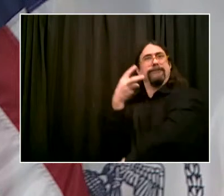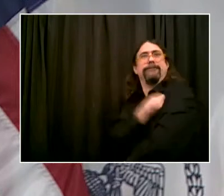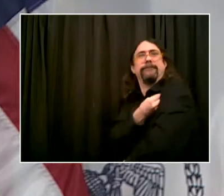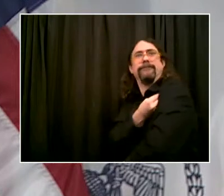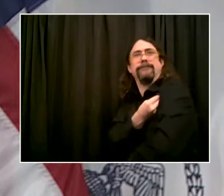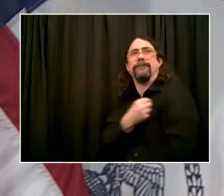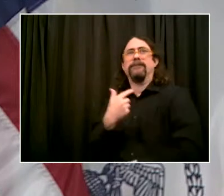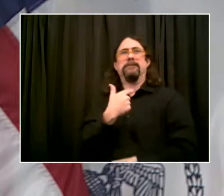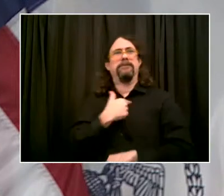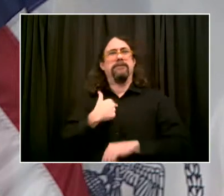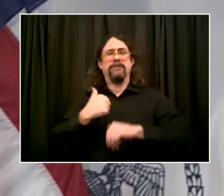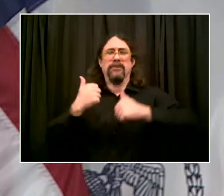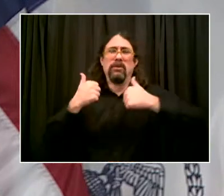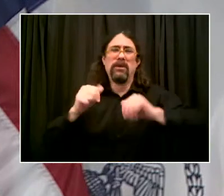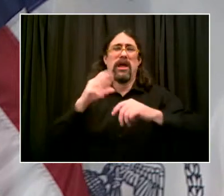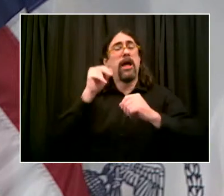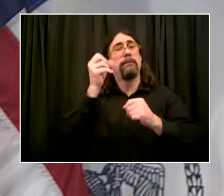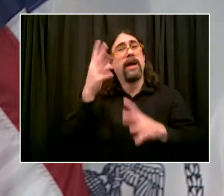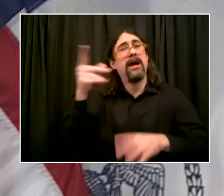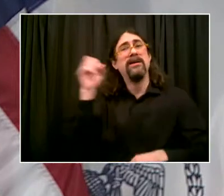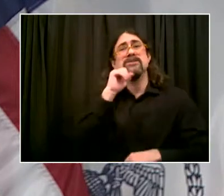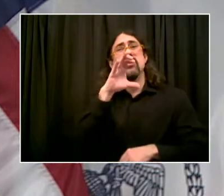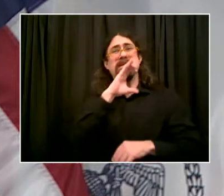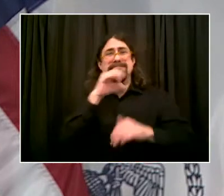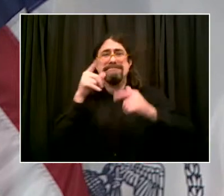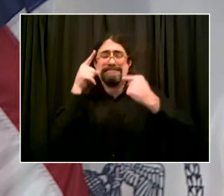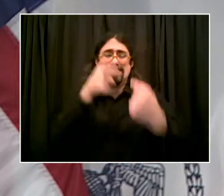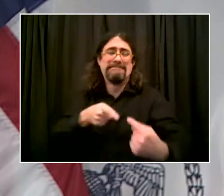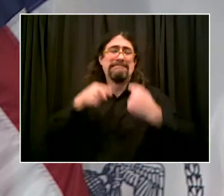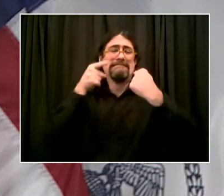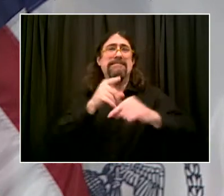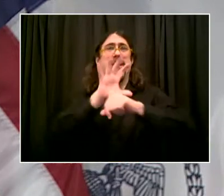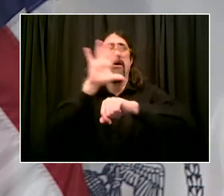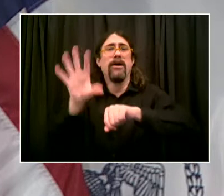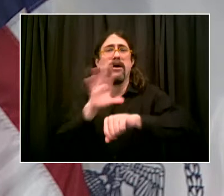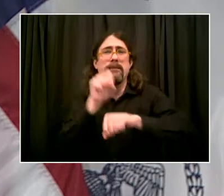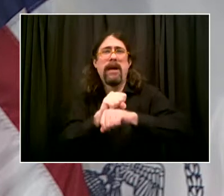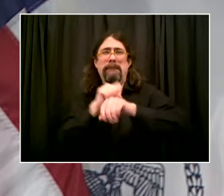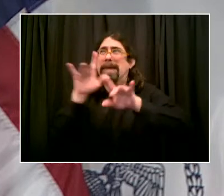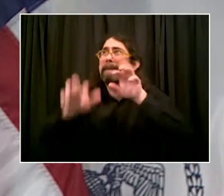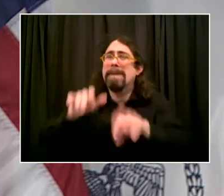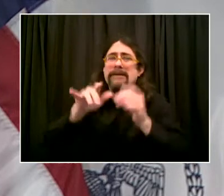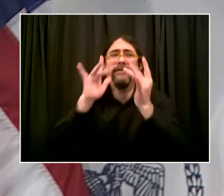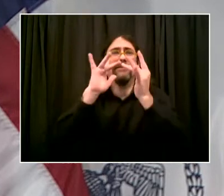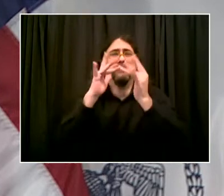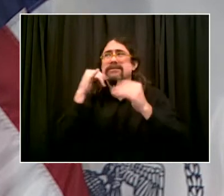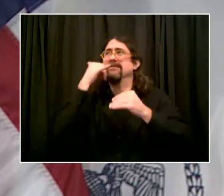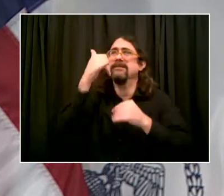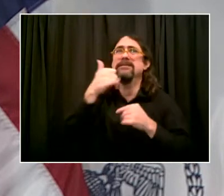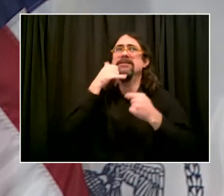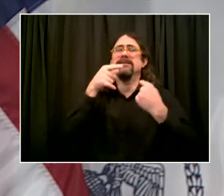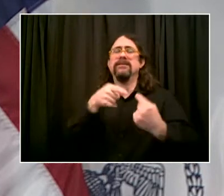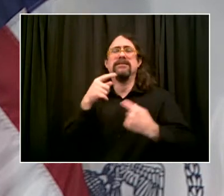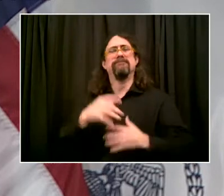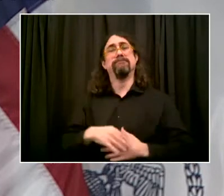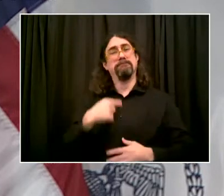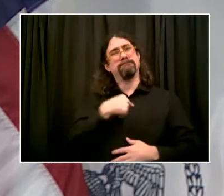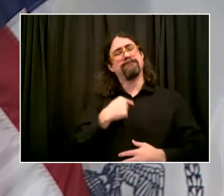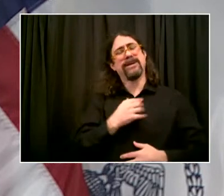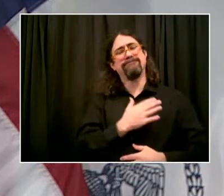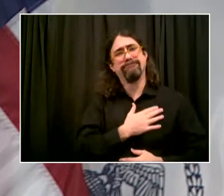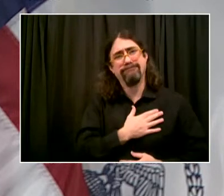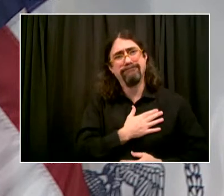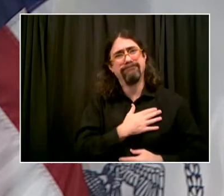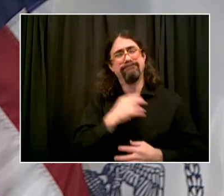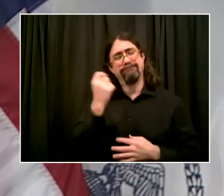appointment, I understand that, I respect that, I feel that. At the same time, we have a bigger problem, all of us. We have a problem